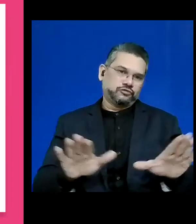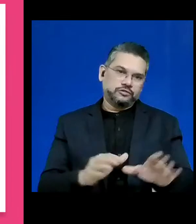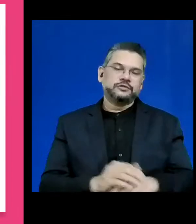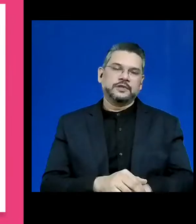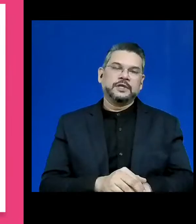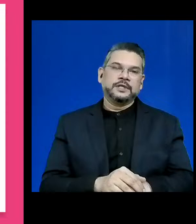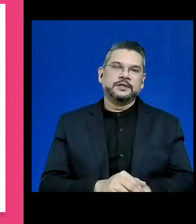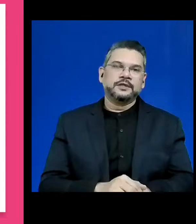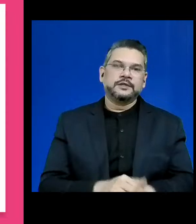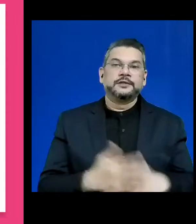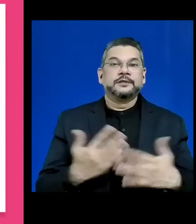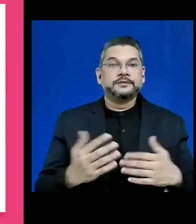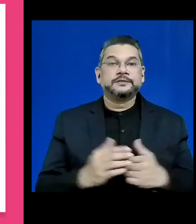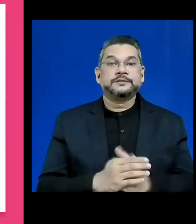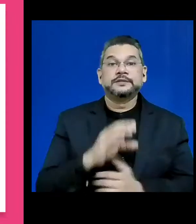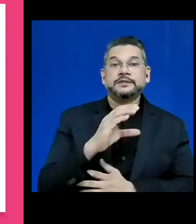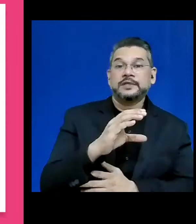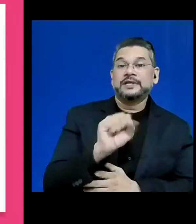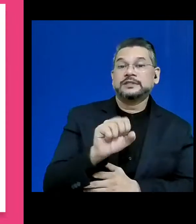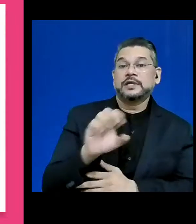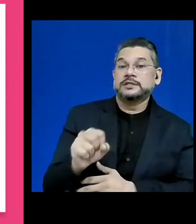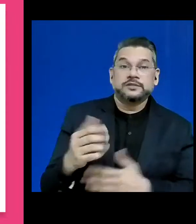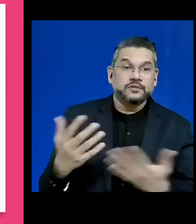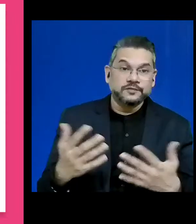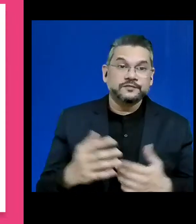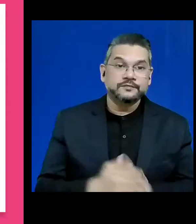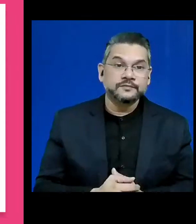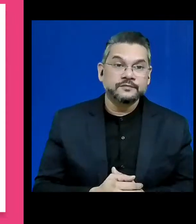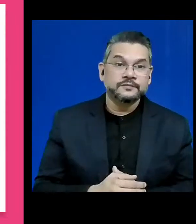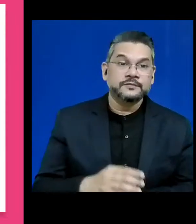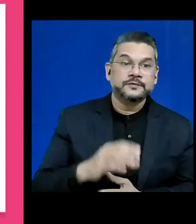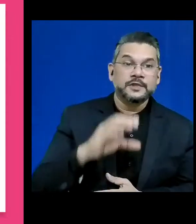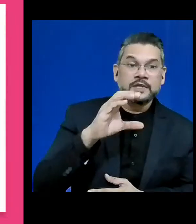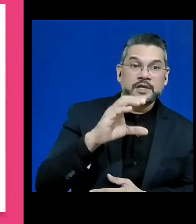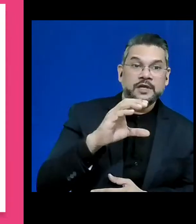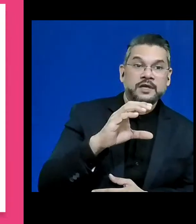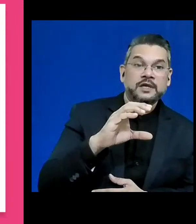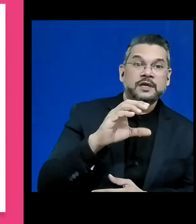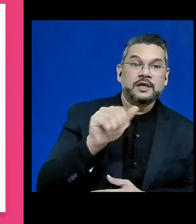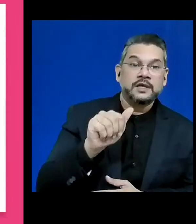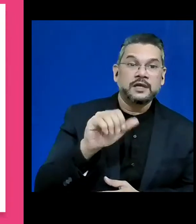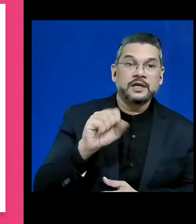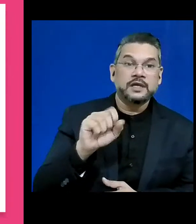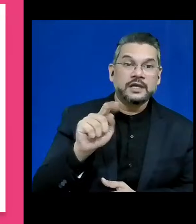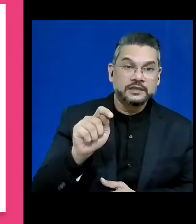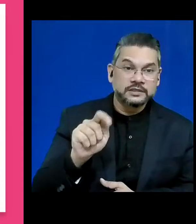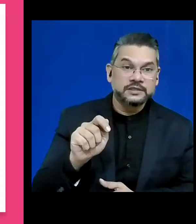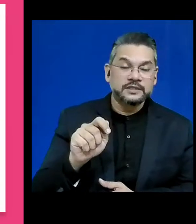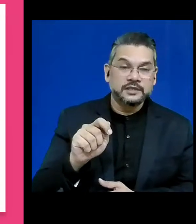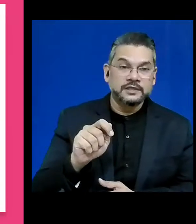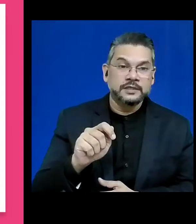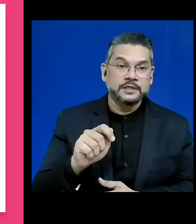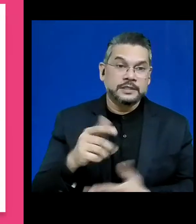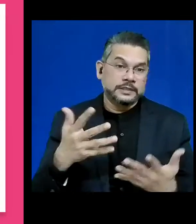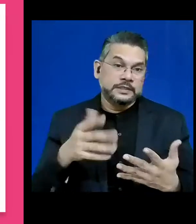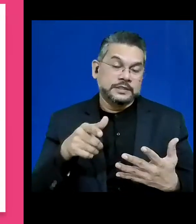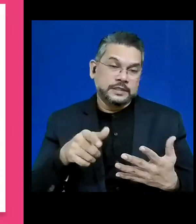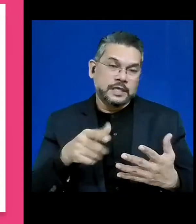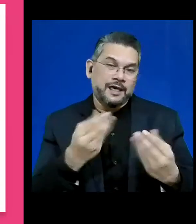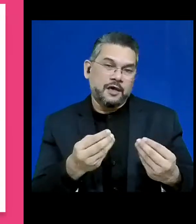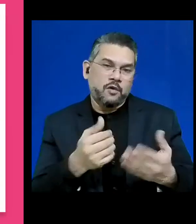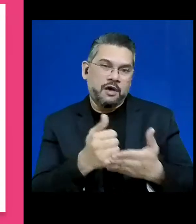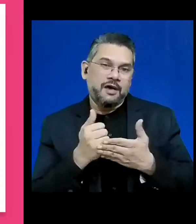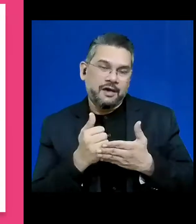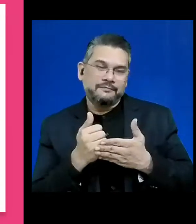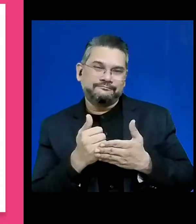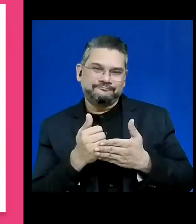So let's talk a little bit about CSS. Cascading style sheets provide the layout and look and feel